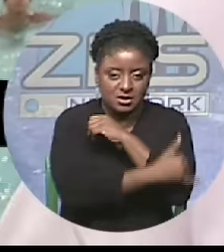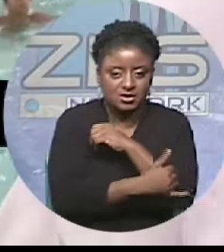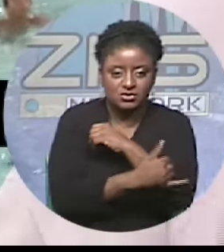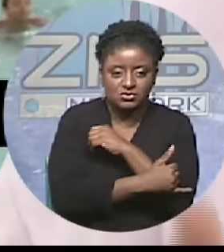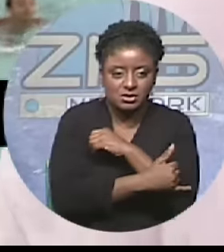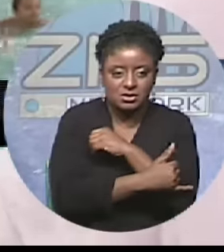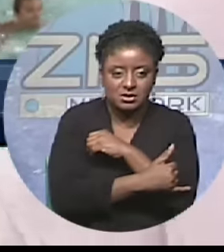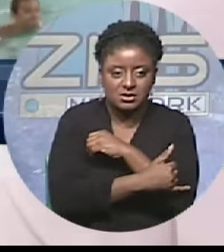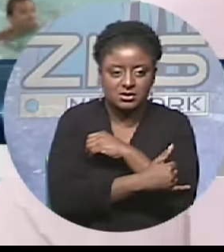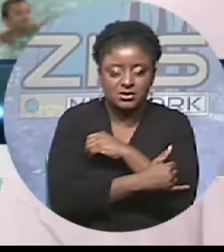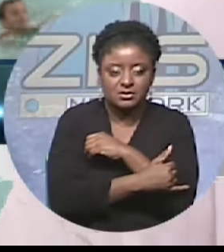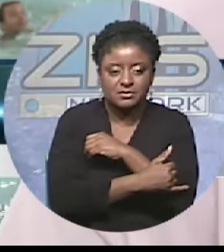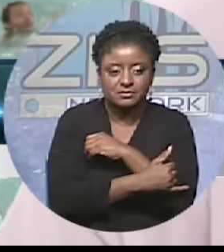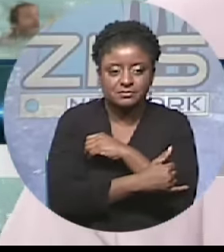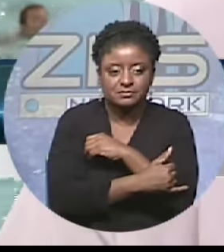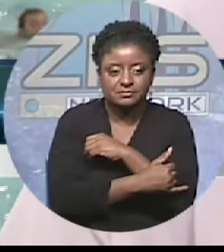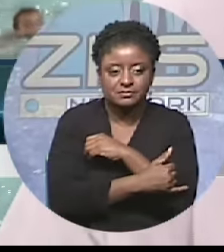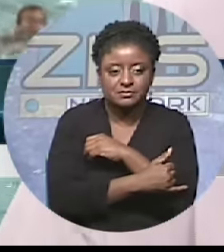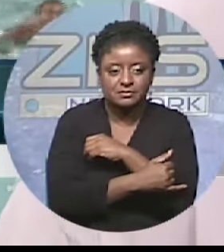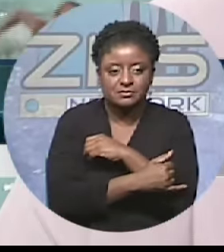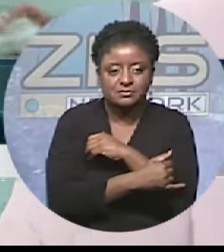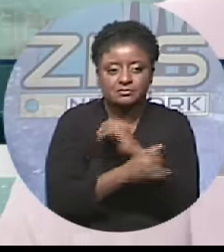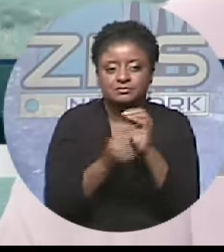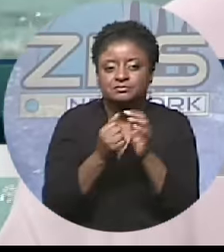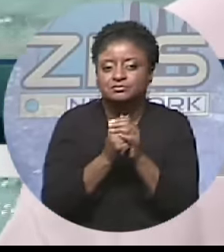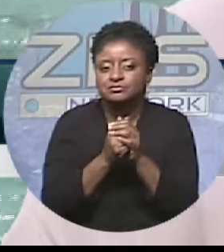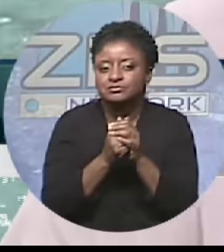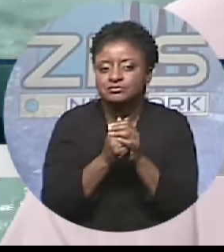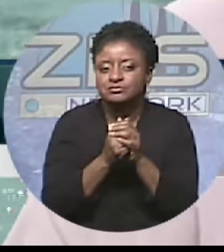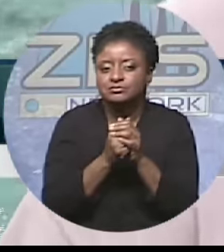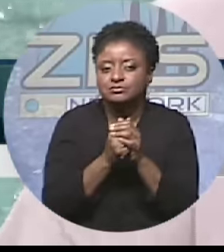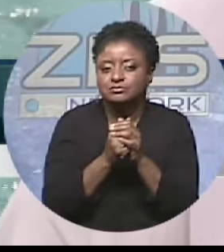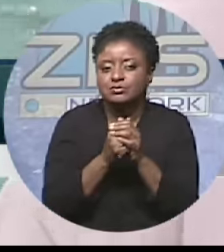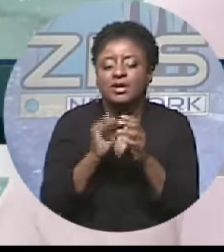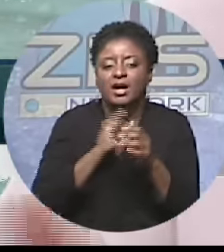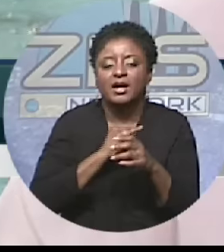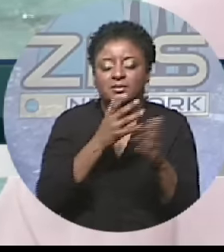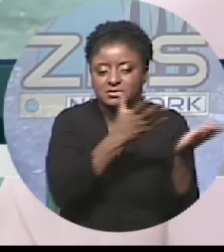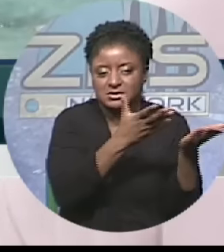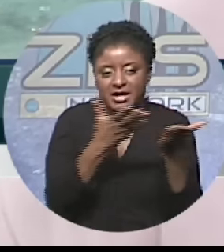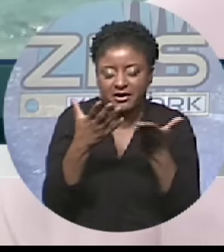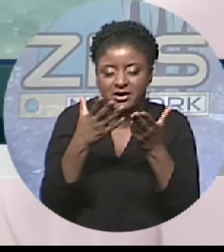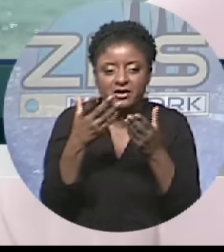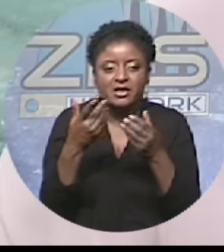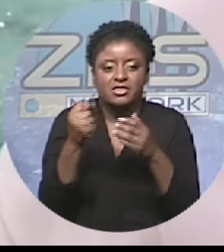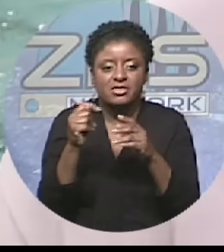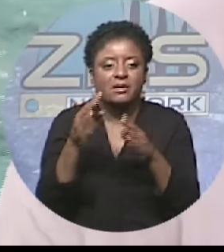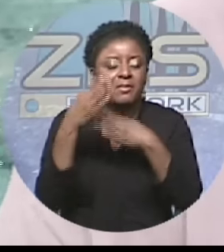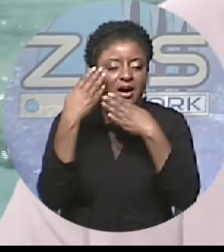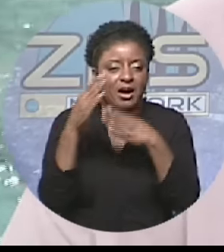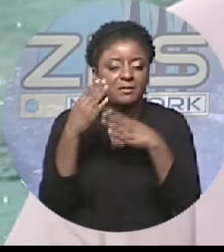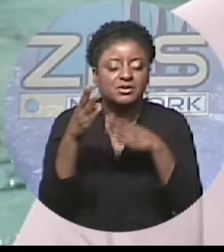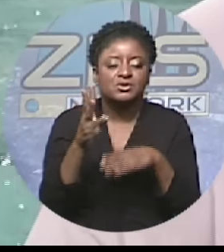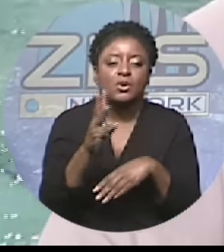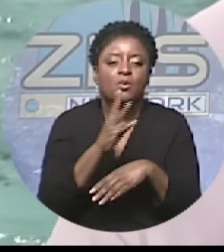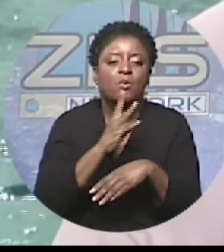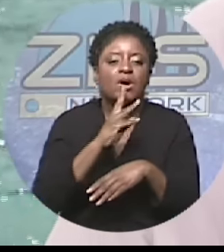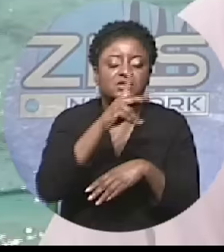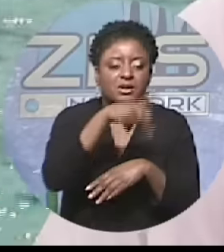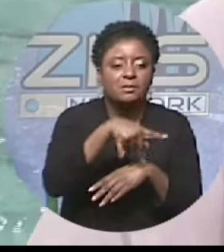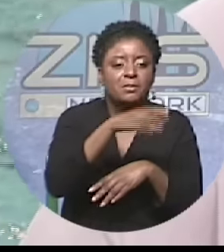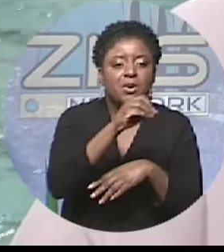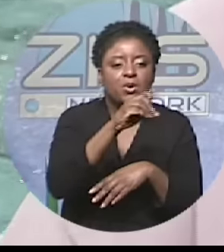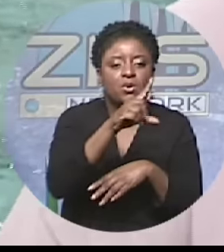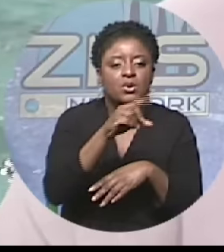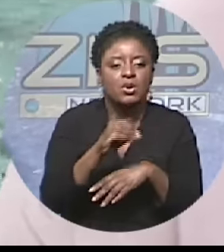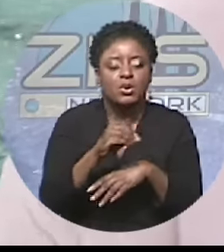Past summer, I took the Bahamas water polo national team to Hungary, which everybody knows the capital of the water polo world.